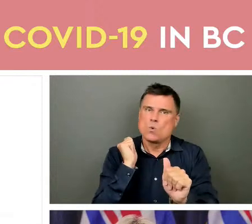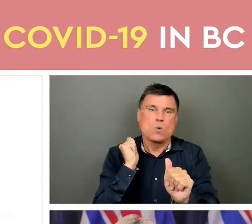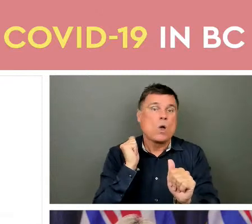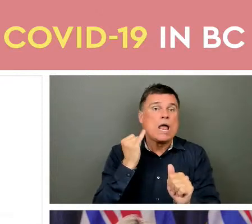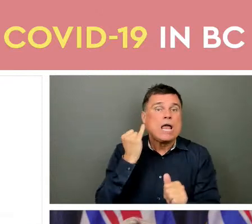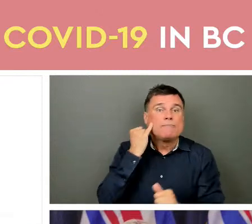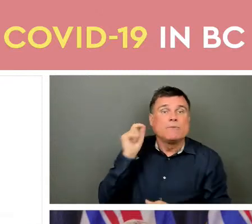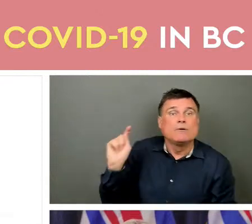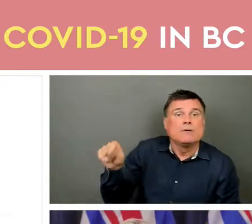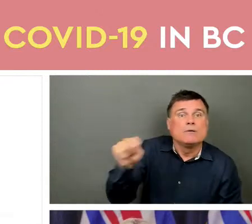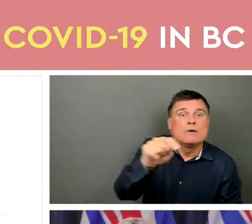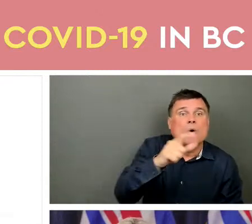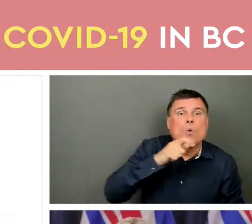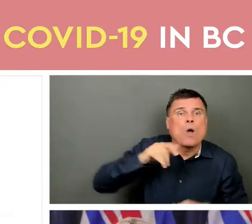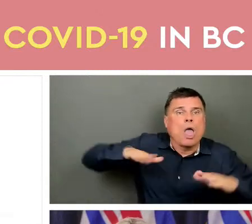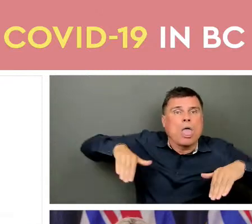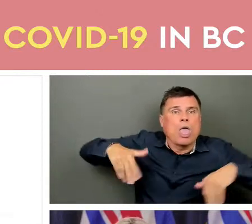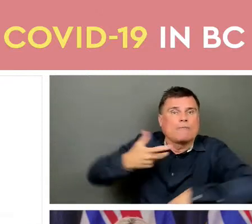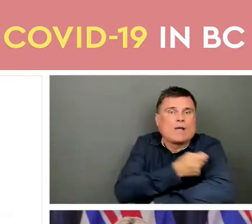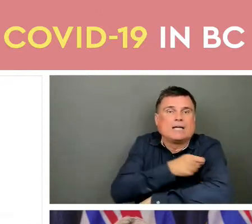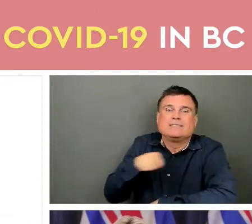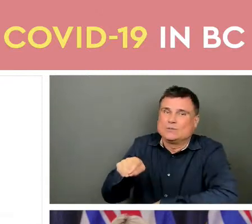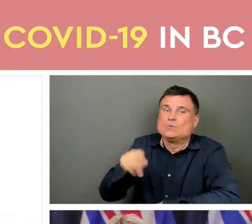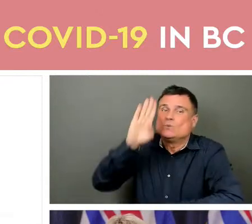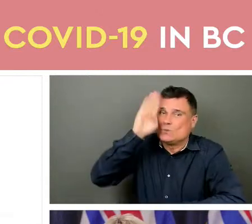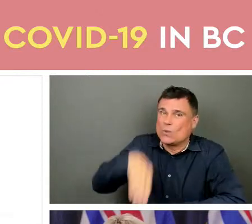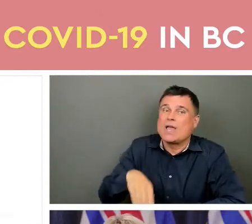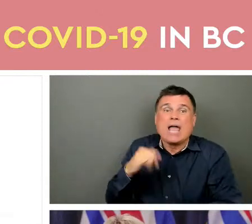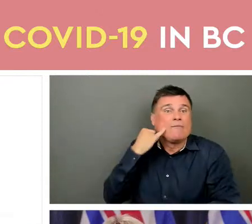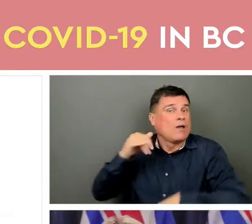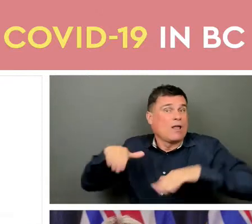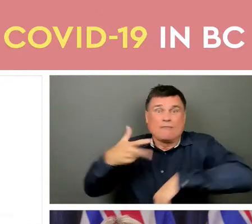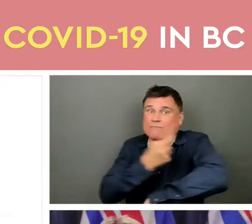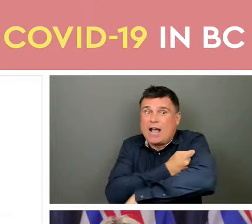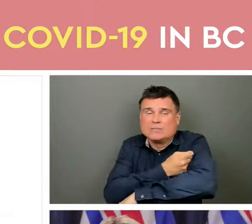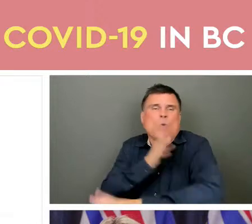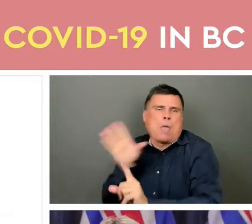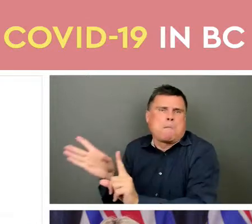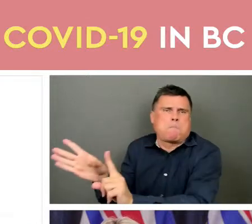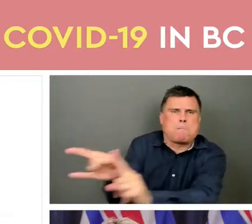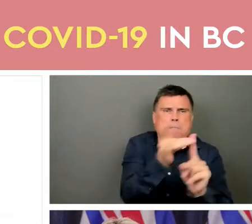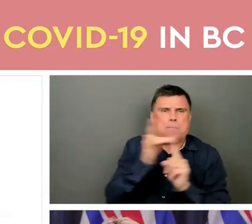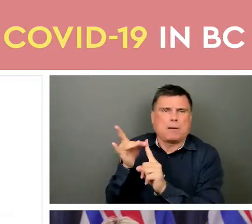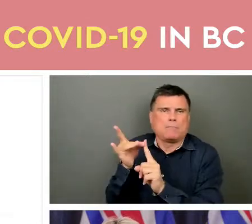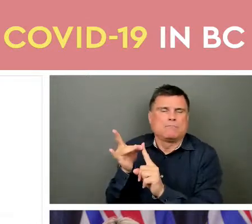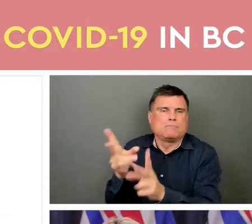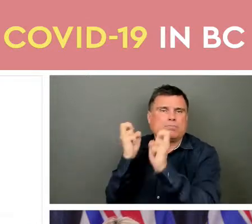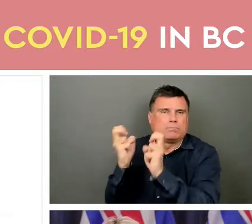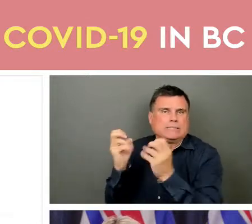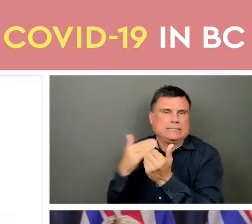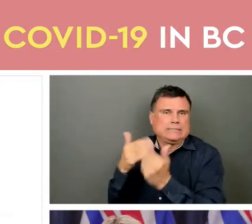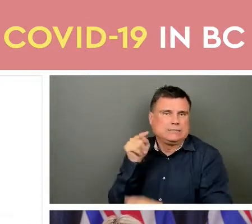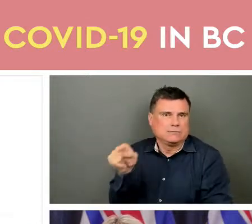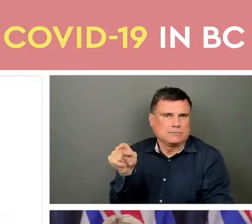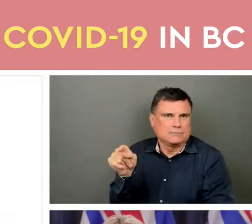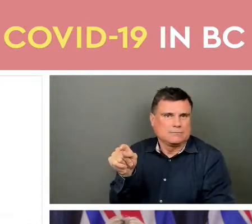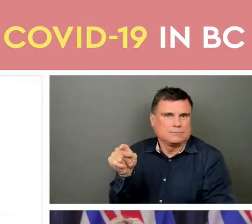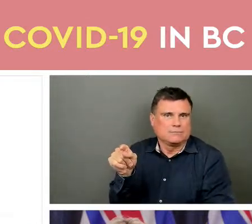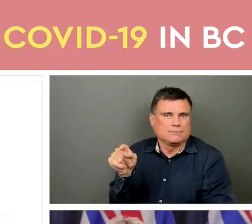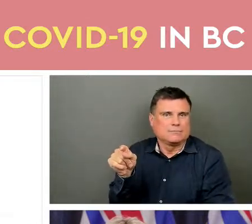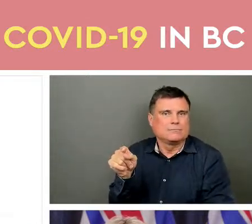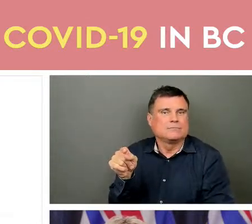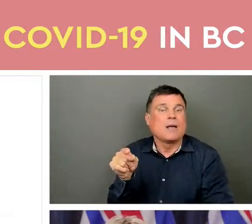so easily now in those populations, while doing everything we can to support our family members,